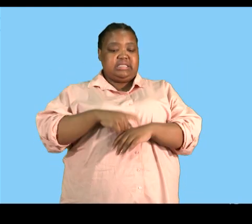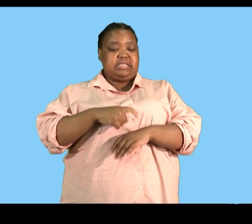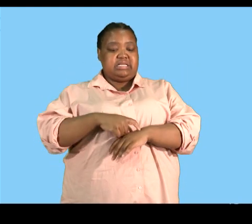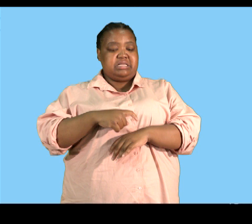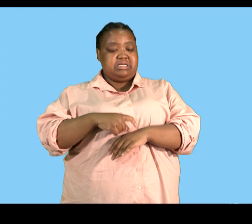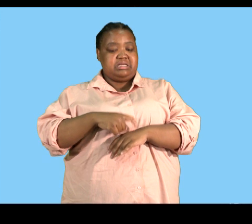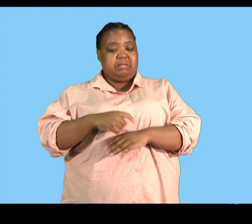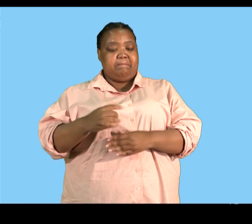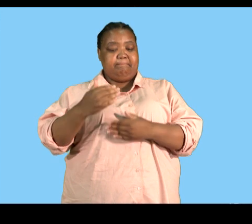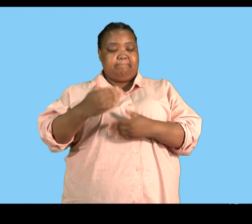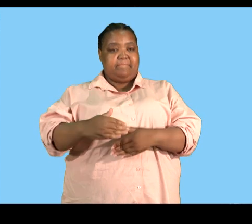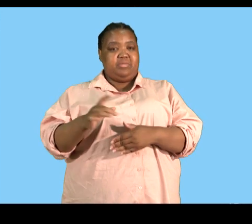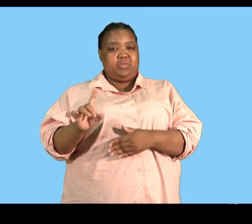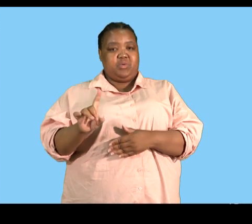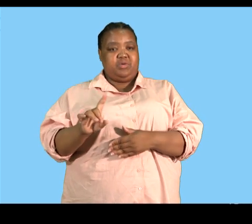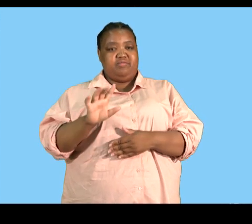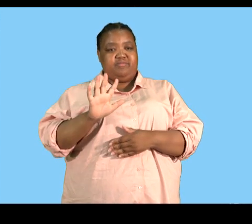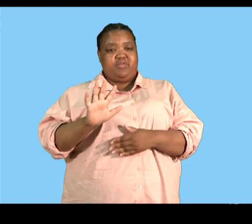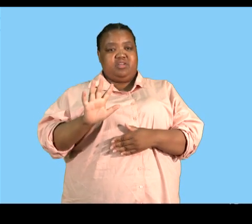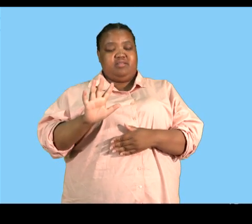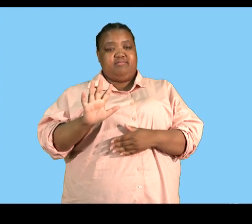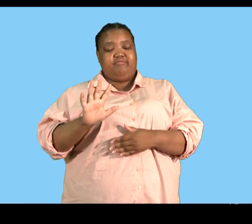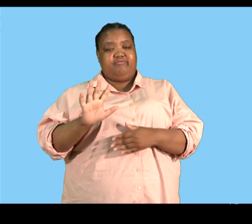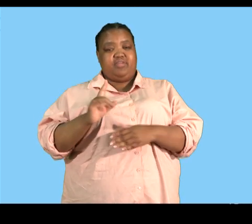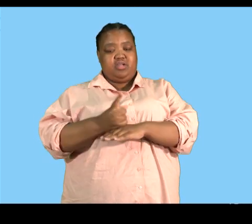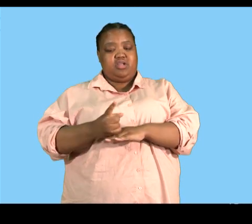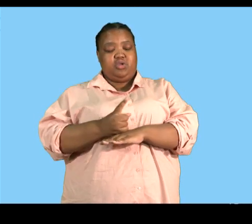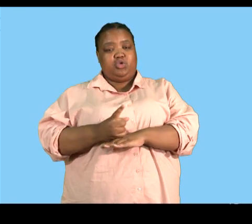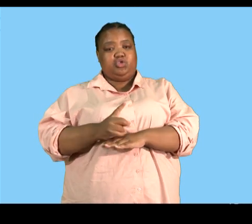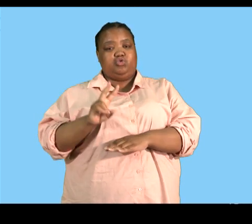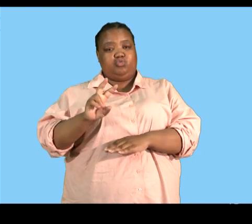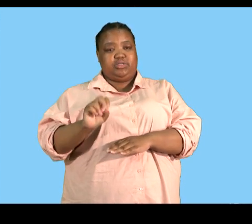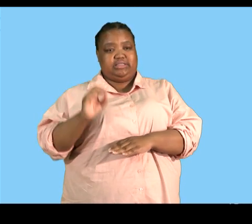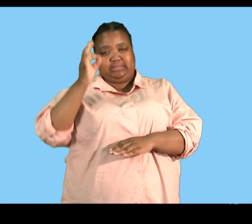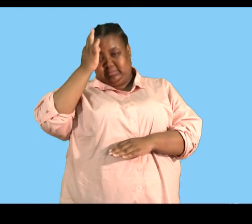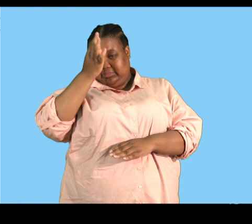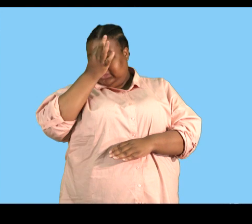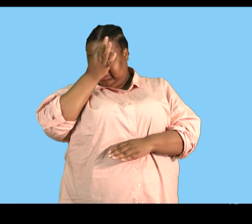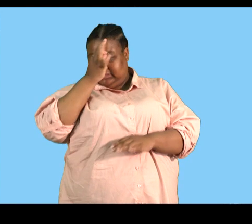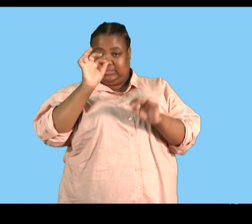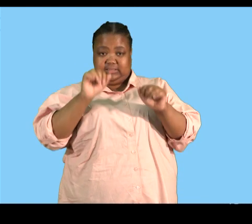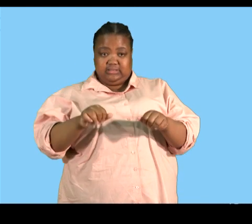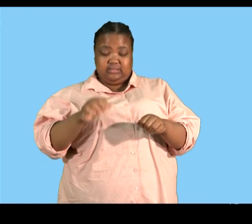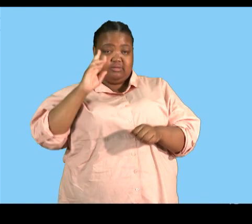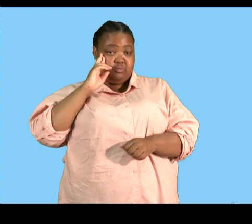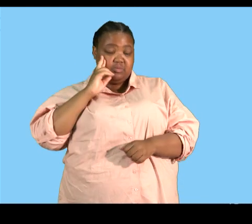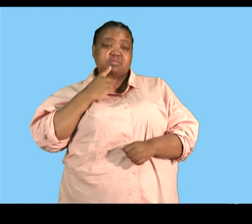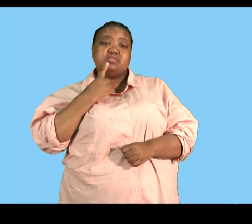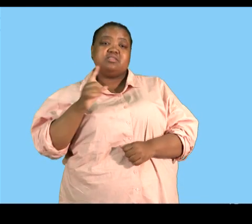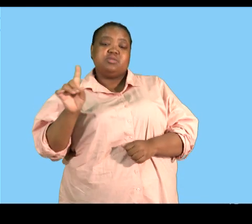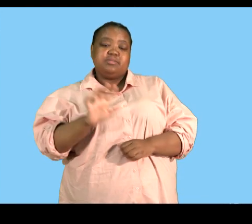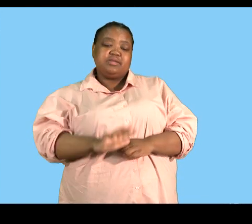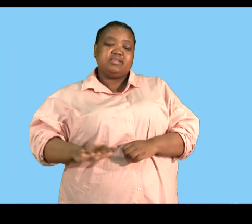we are given, it said the venue charges 7,500, but if you spend more than 5 hours, it means you will be